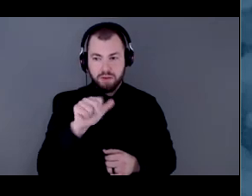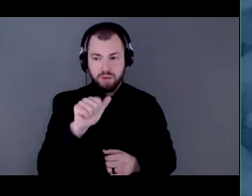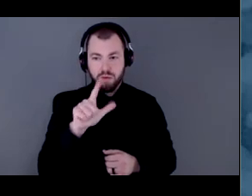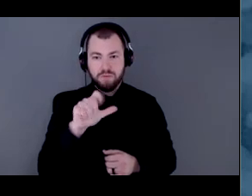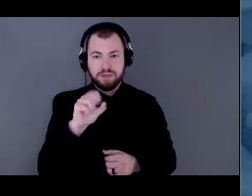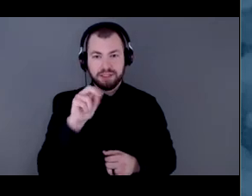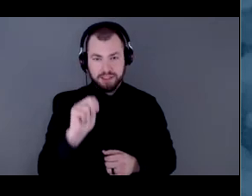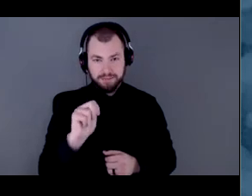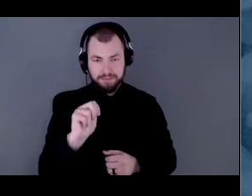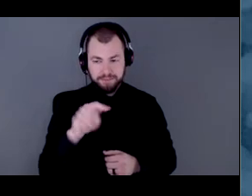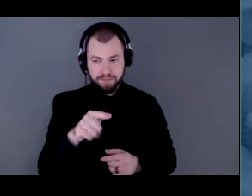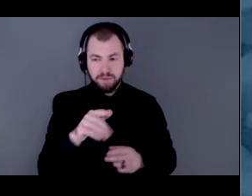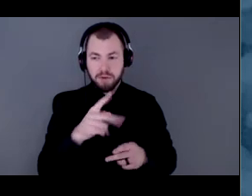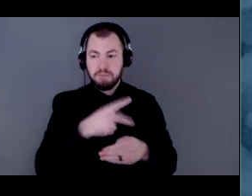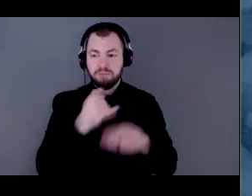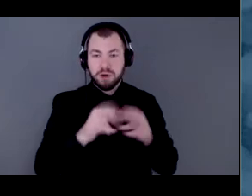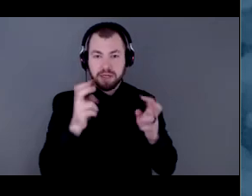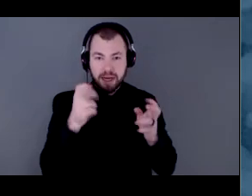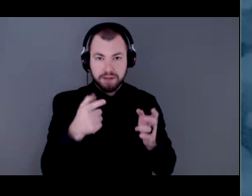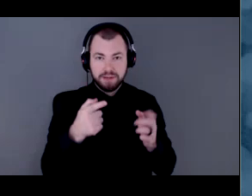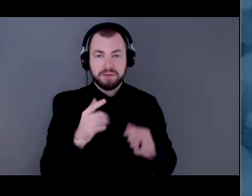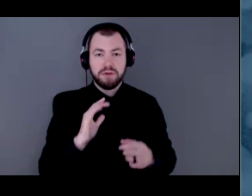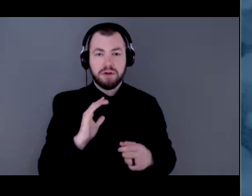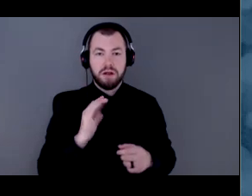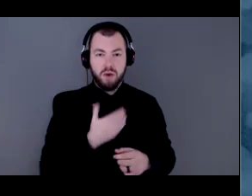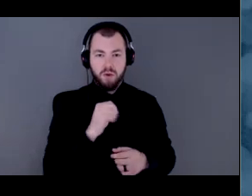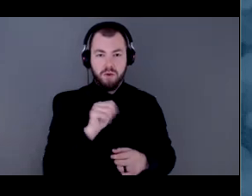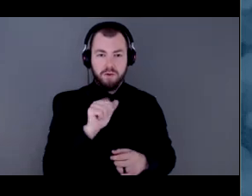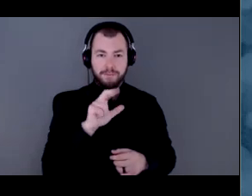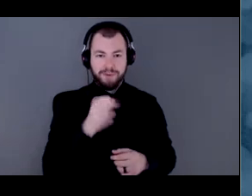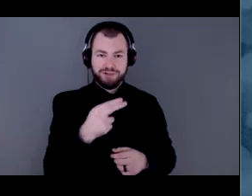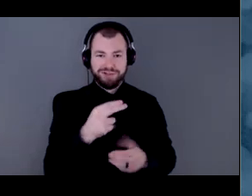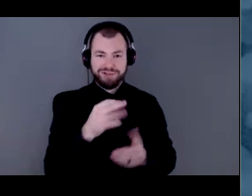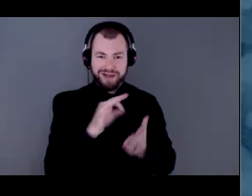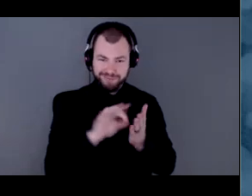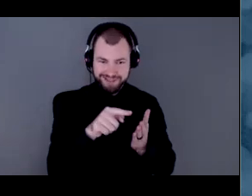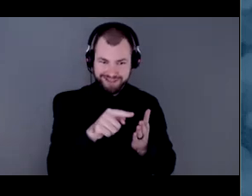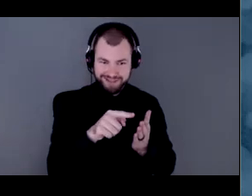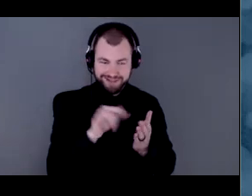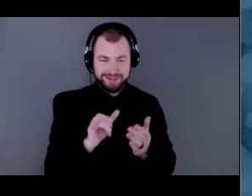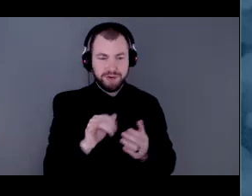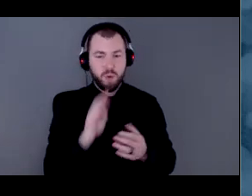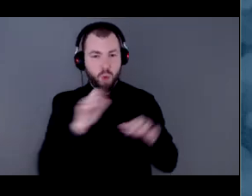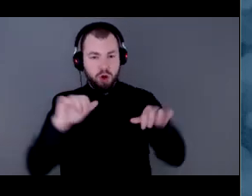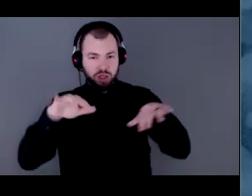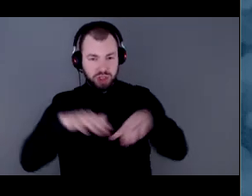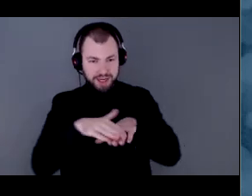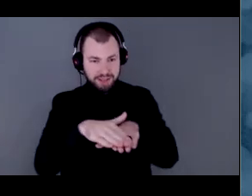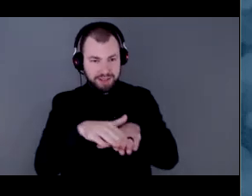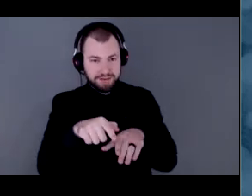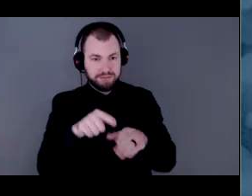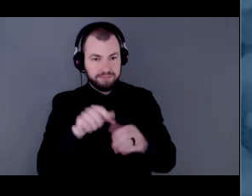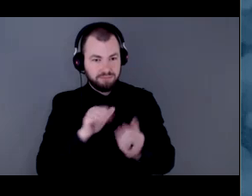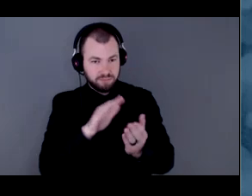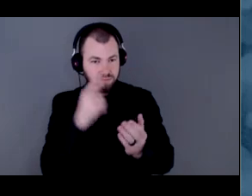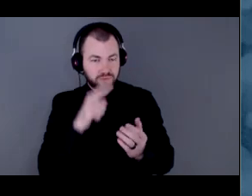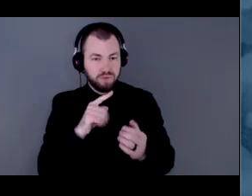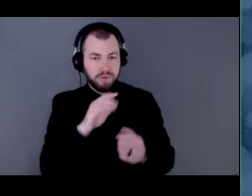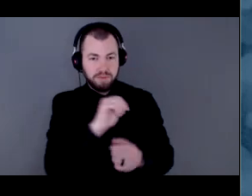project title is Our Marsh Counts, a watershed approach to marine debris reduction in South Carolina's seafood